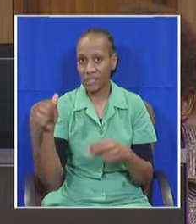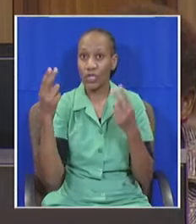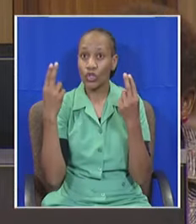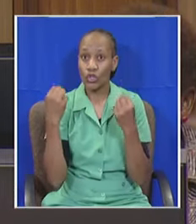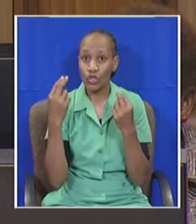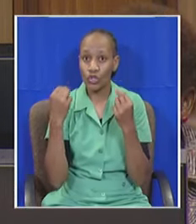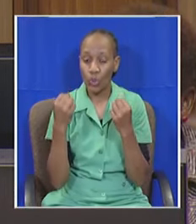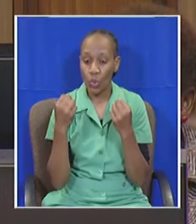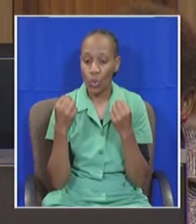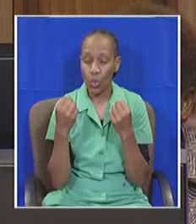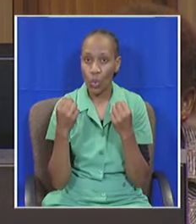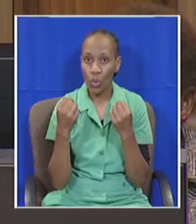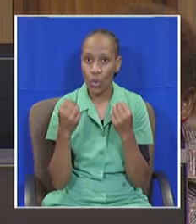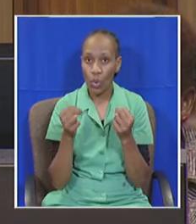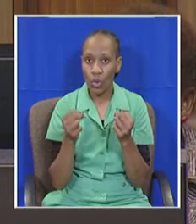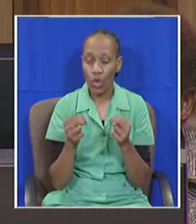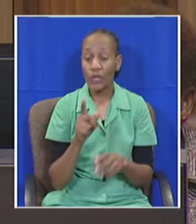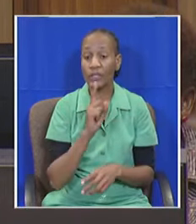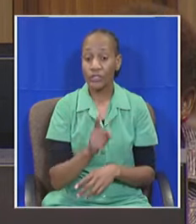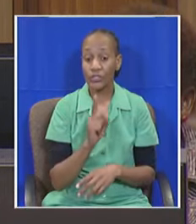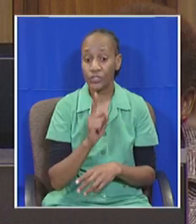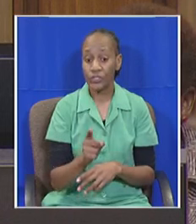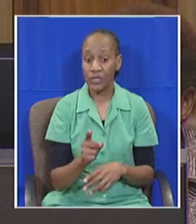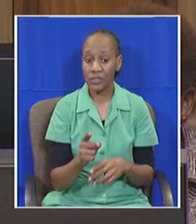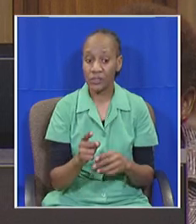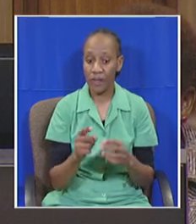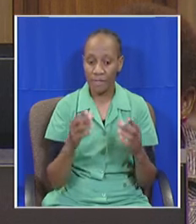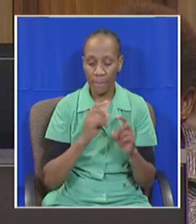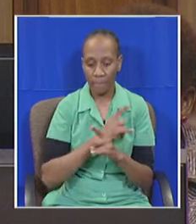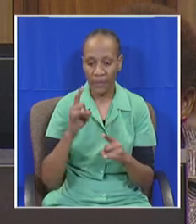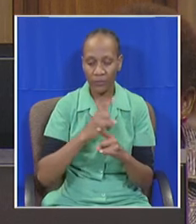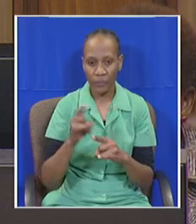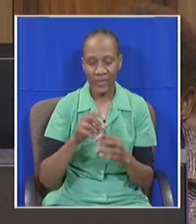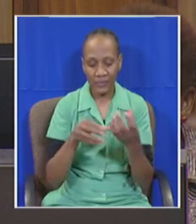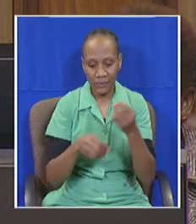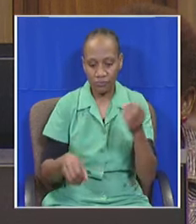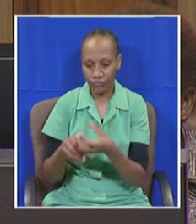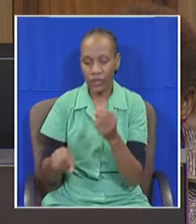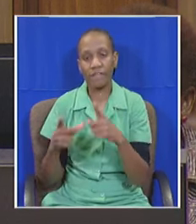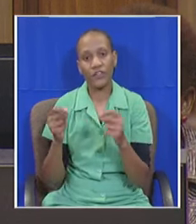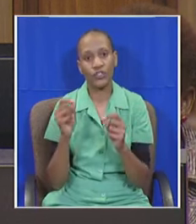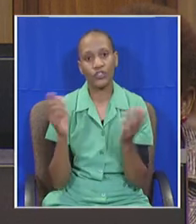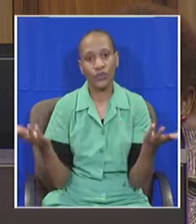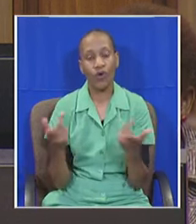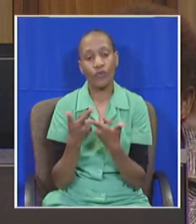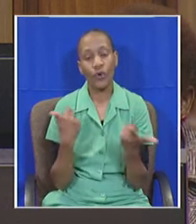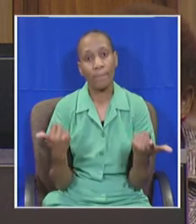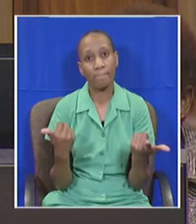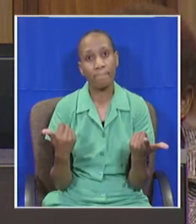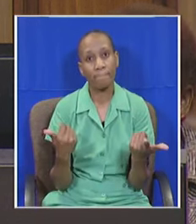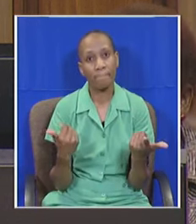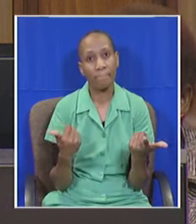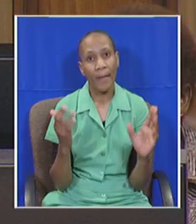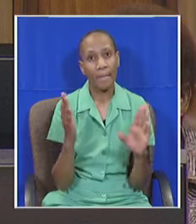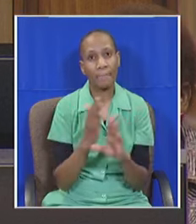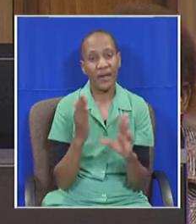foundation face teachers who recently received teaching degrees from the SENS private